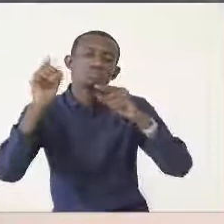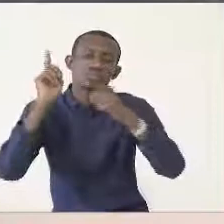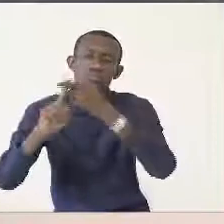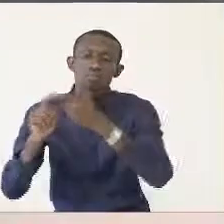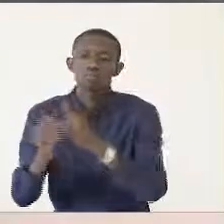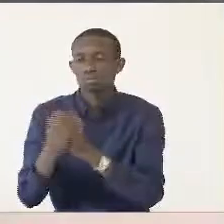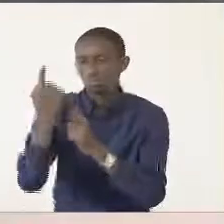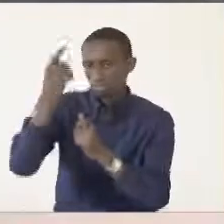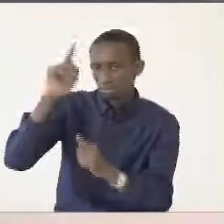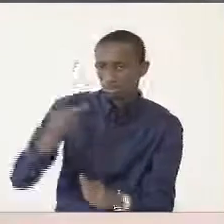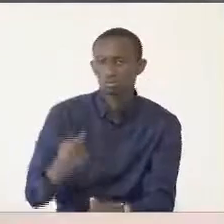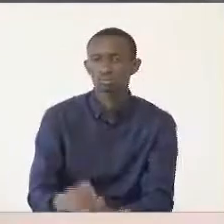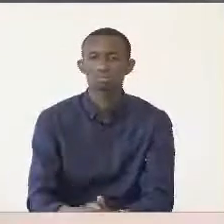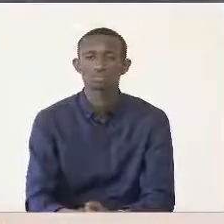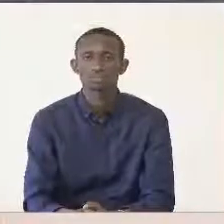1,000